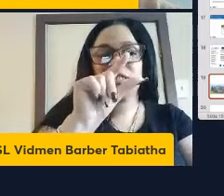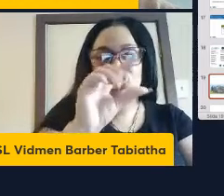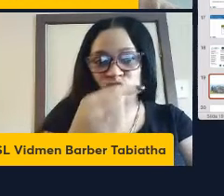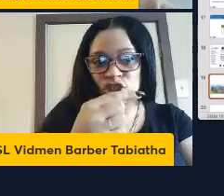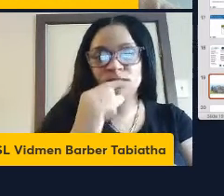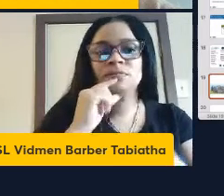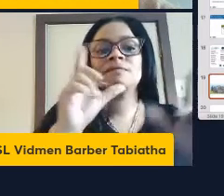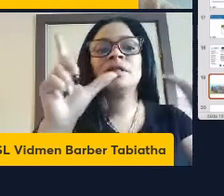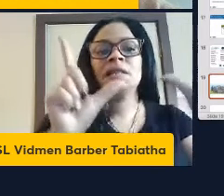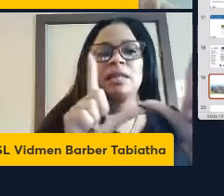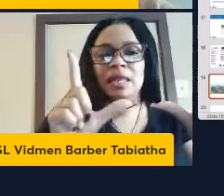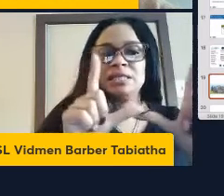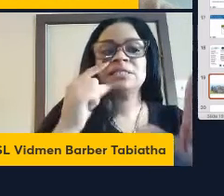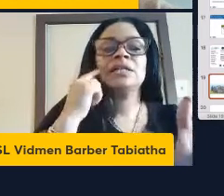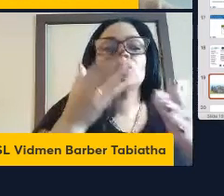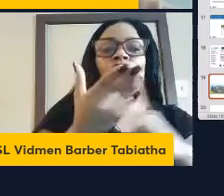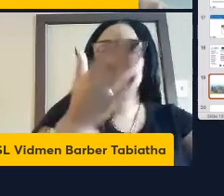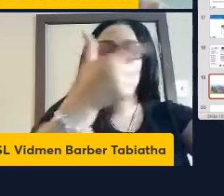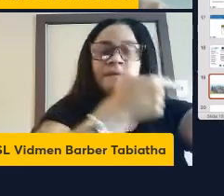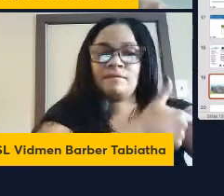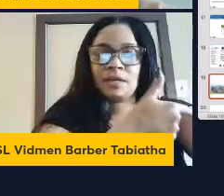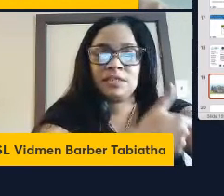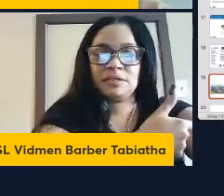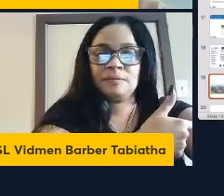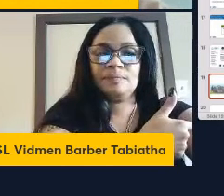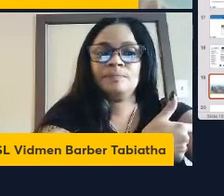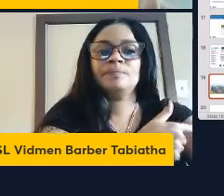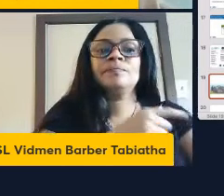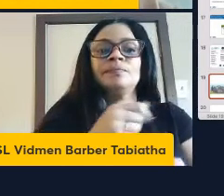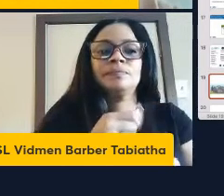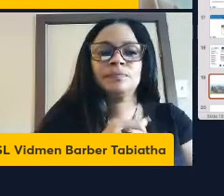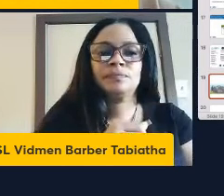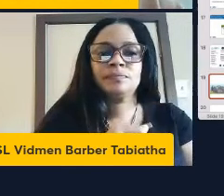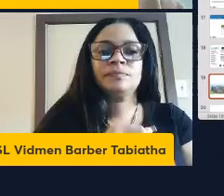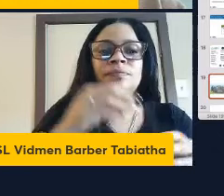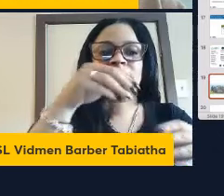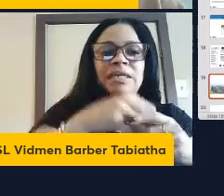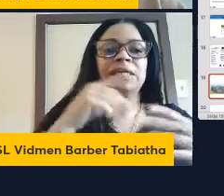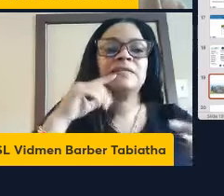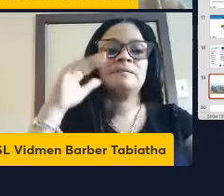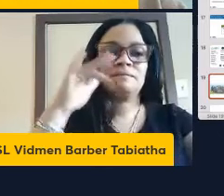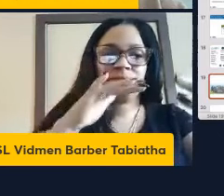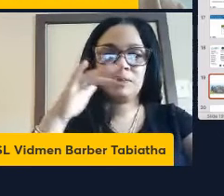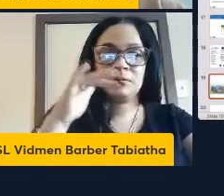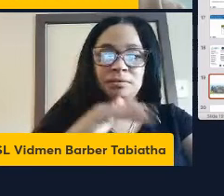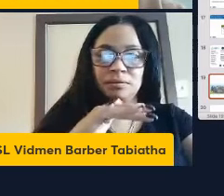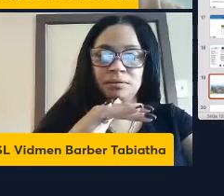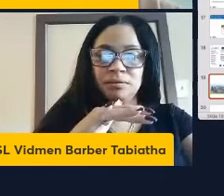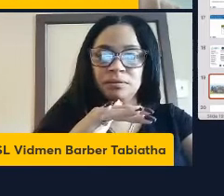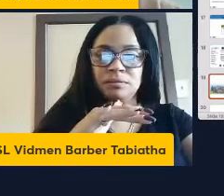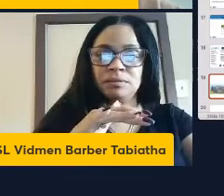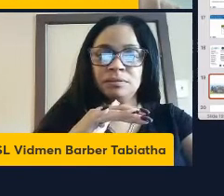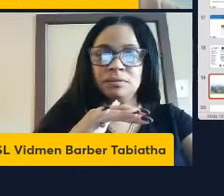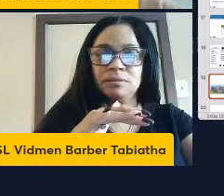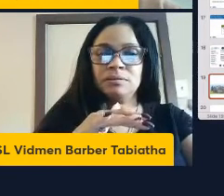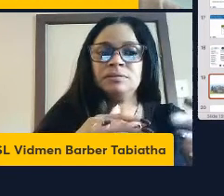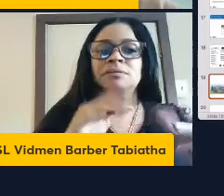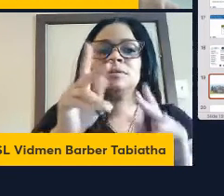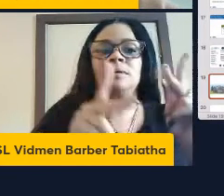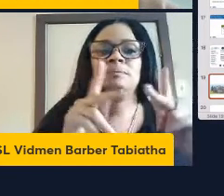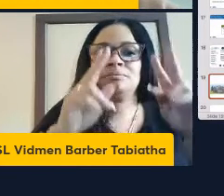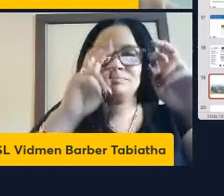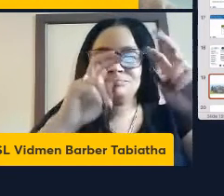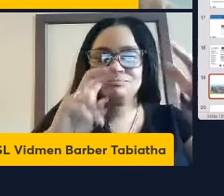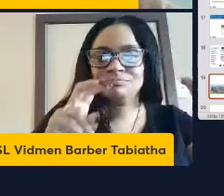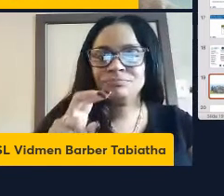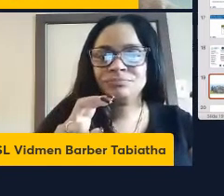licensed TB vaccine. An exclusion criteria into these studies would be, you know, enrollment in a study in which